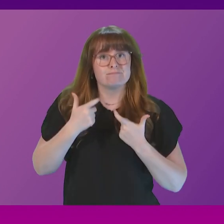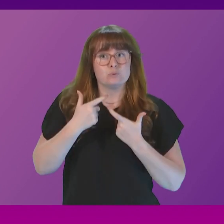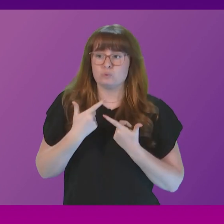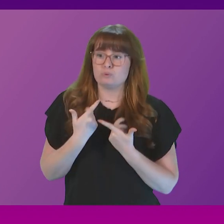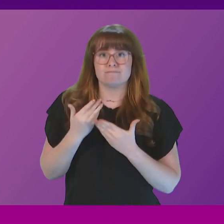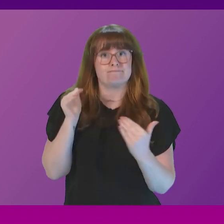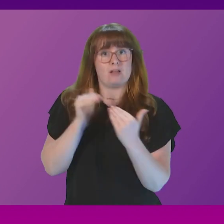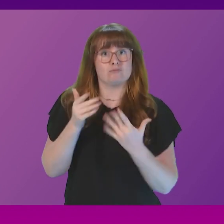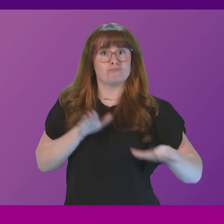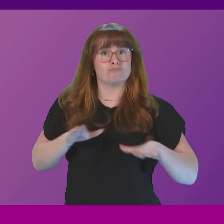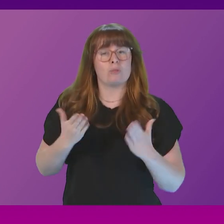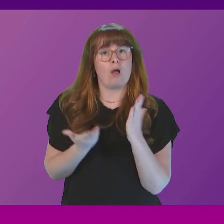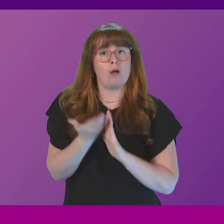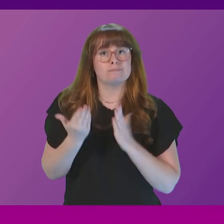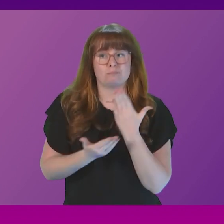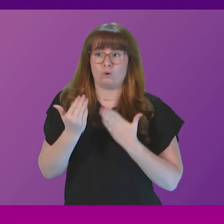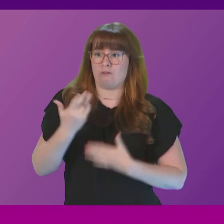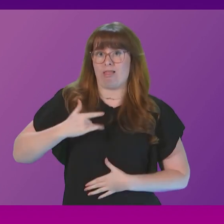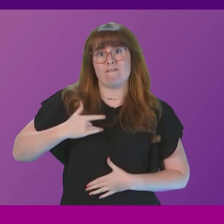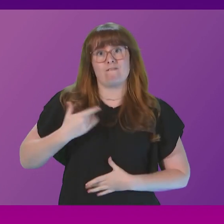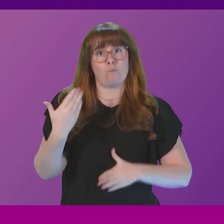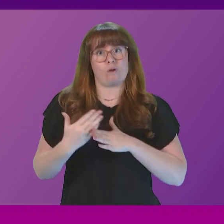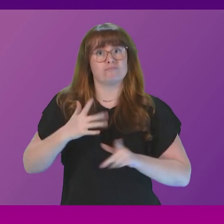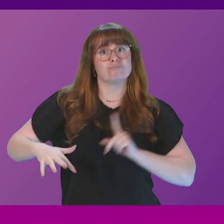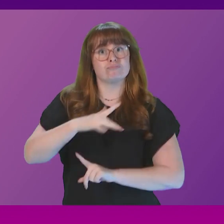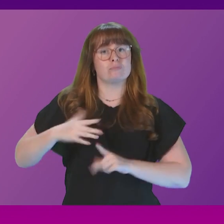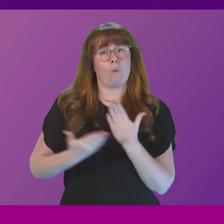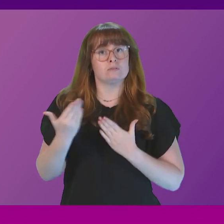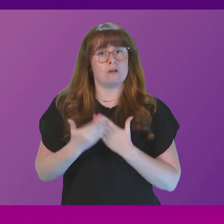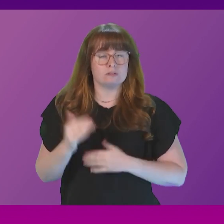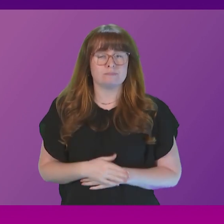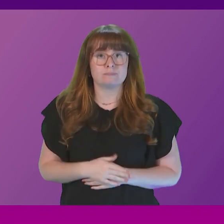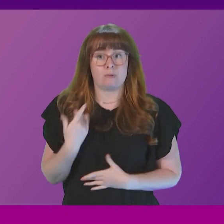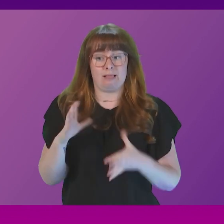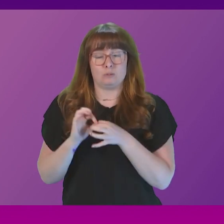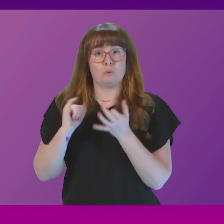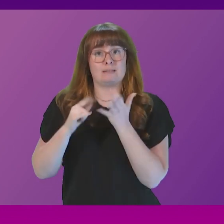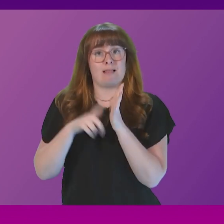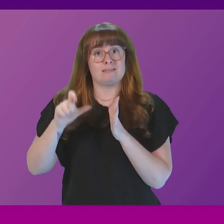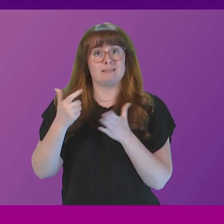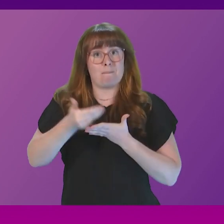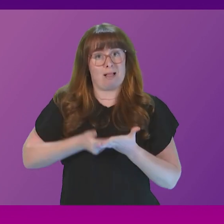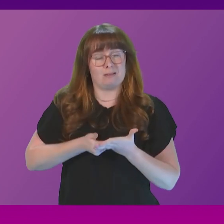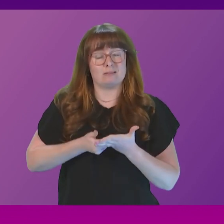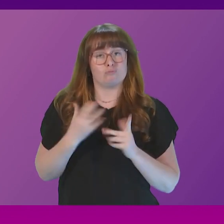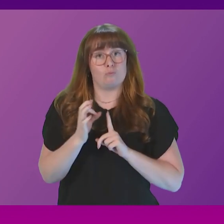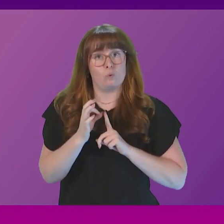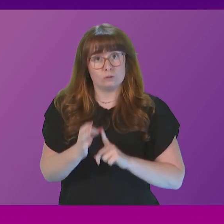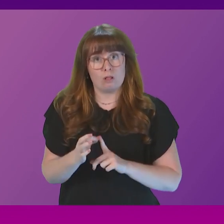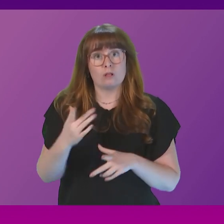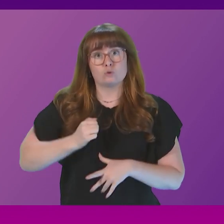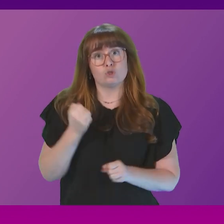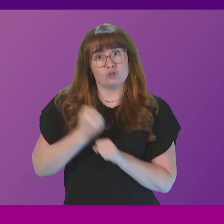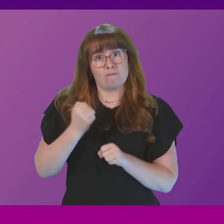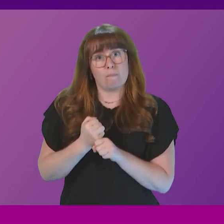with modern-day life and work. But in relation to these SLC bills and proposals, the Scottish Government is considering